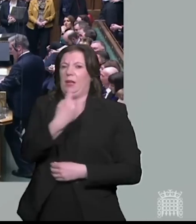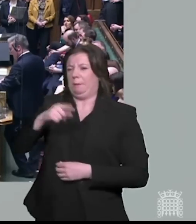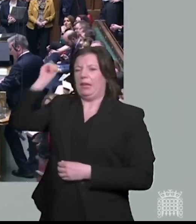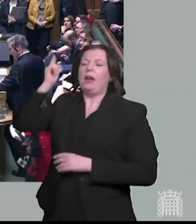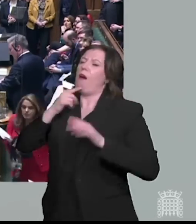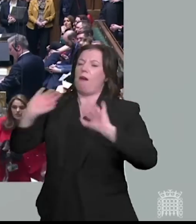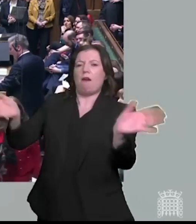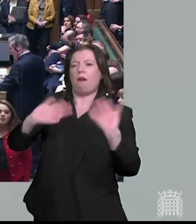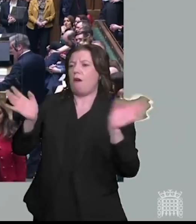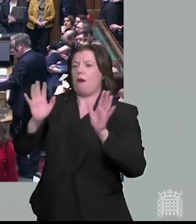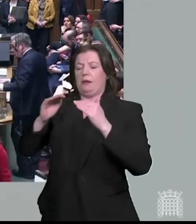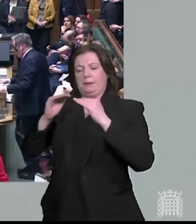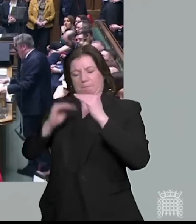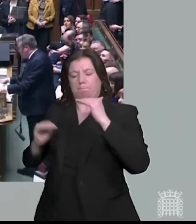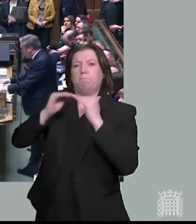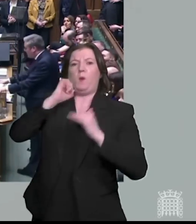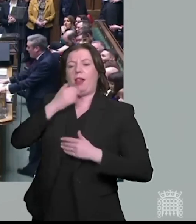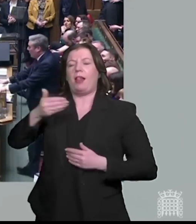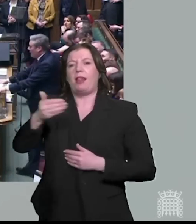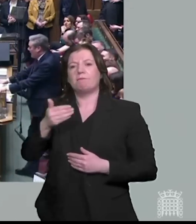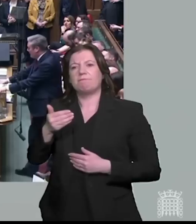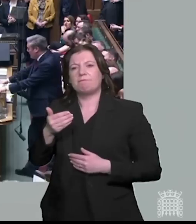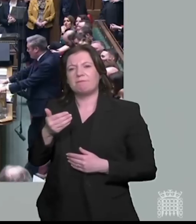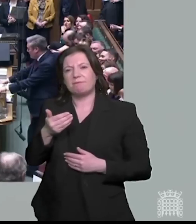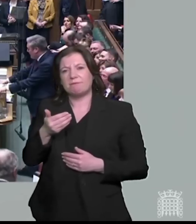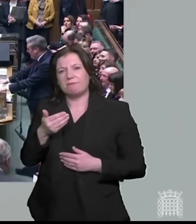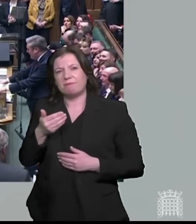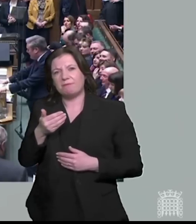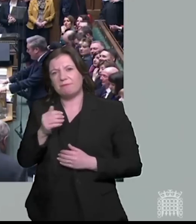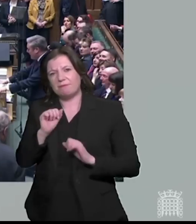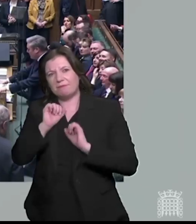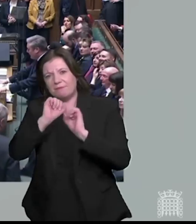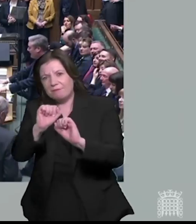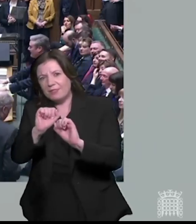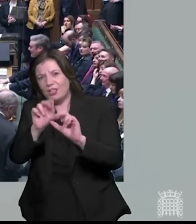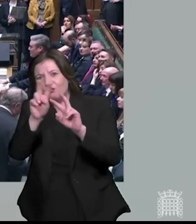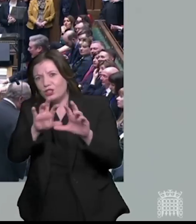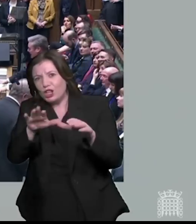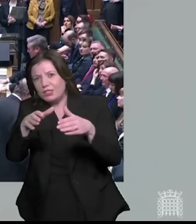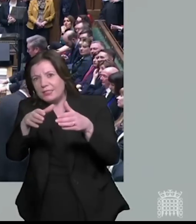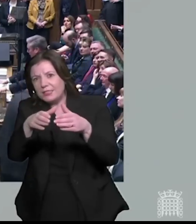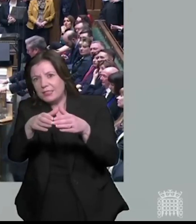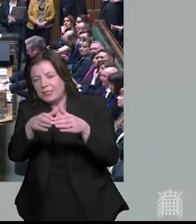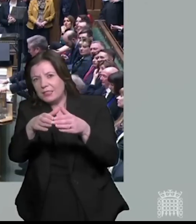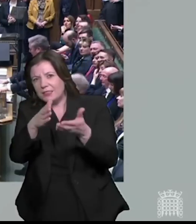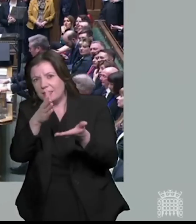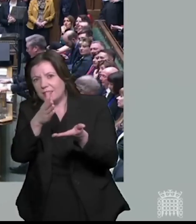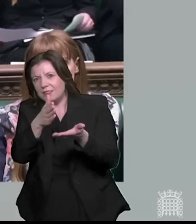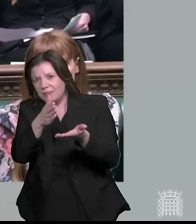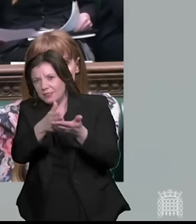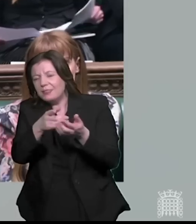dossier that he published. So, for one poor soul in their research team at least, this really is a back-to-work